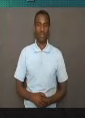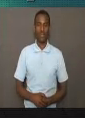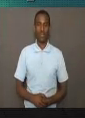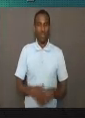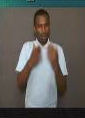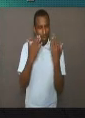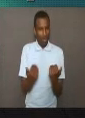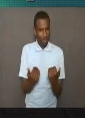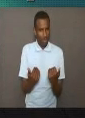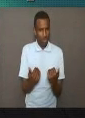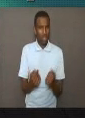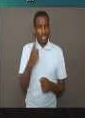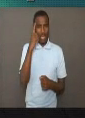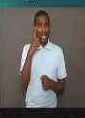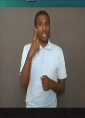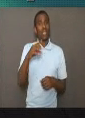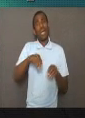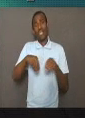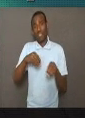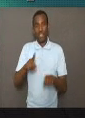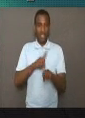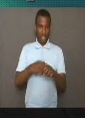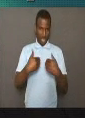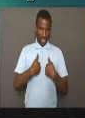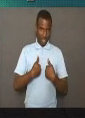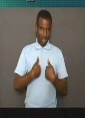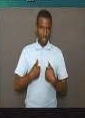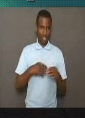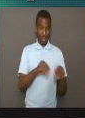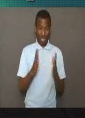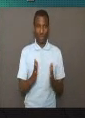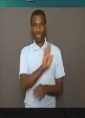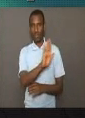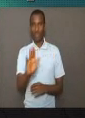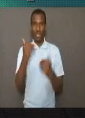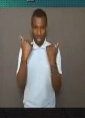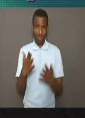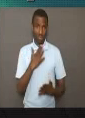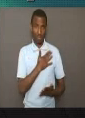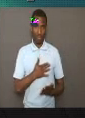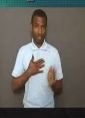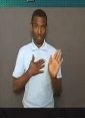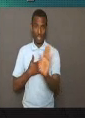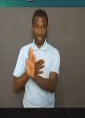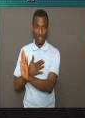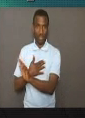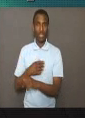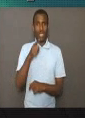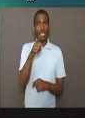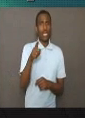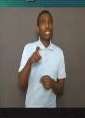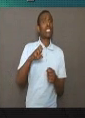We have time for one more activity. Students, please use